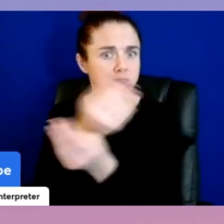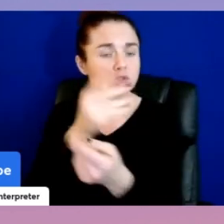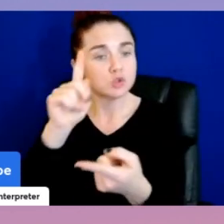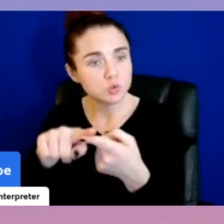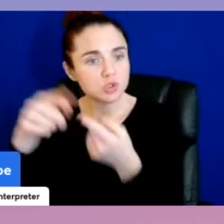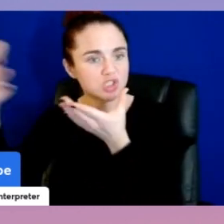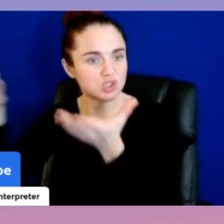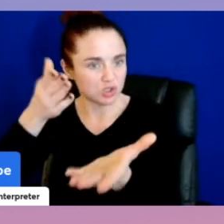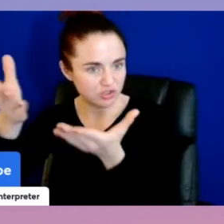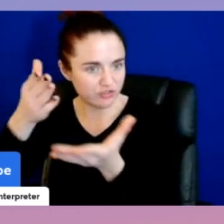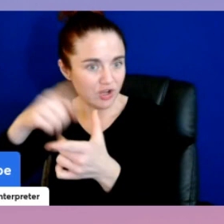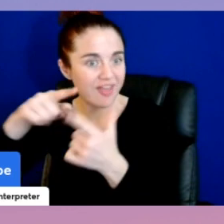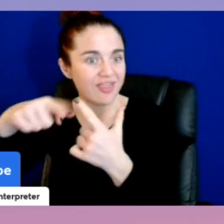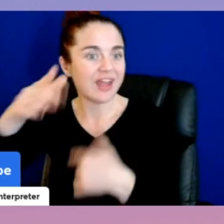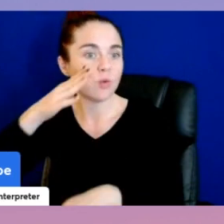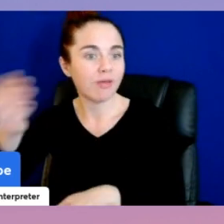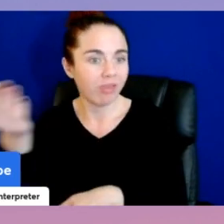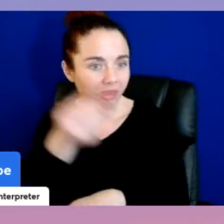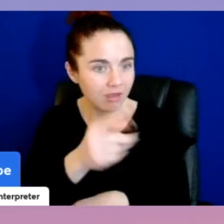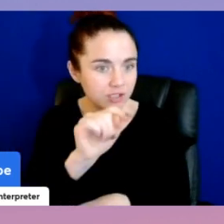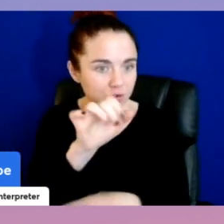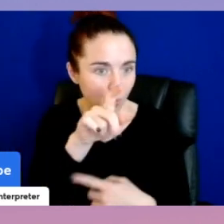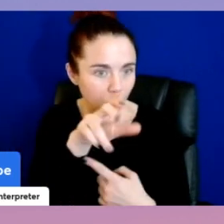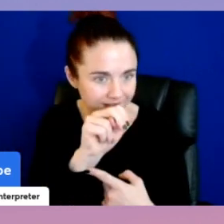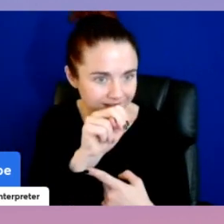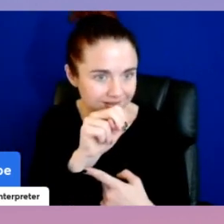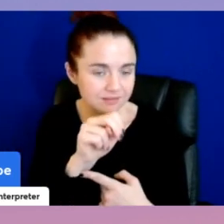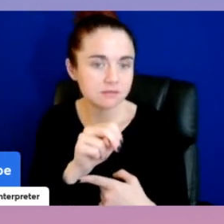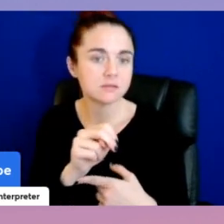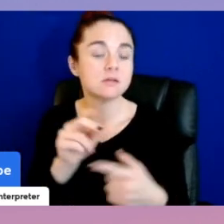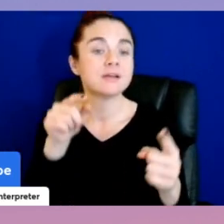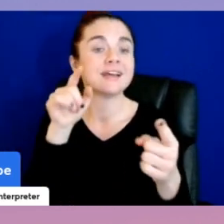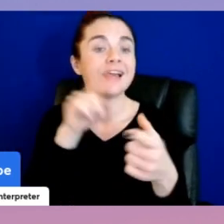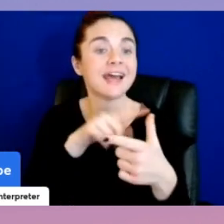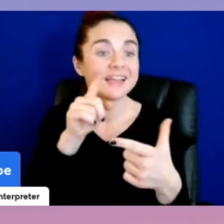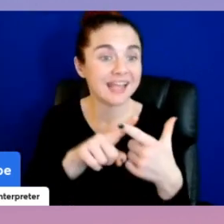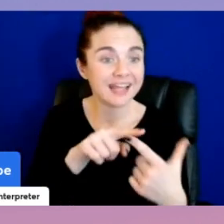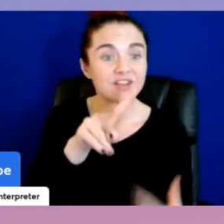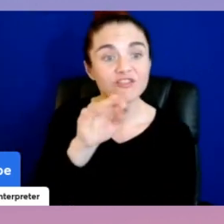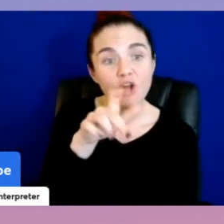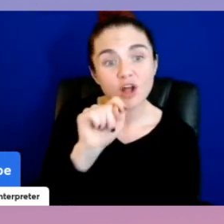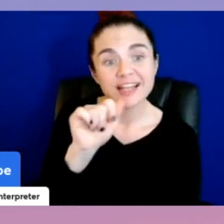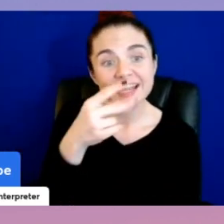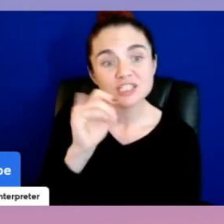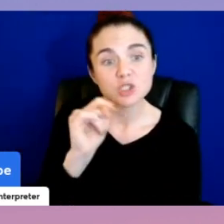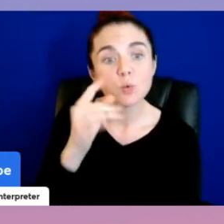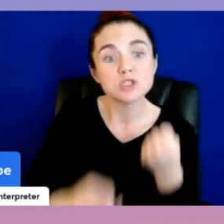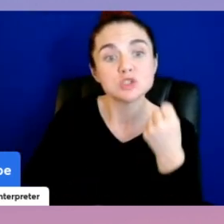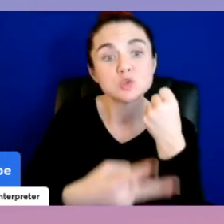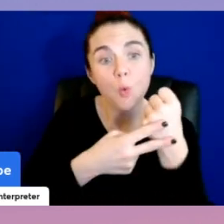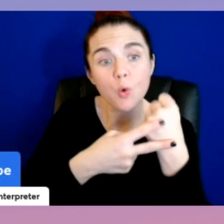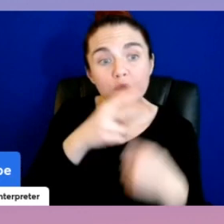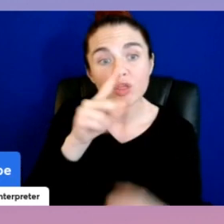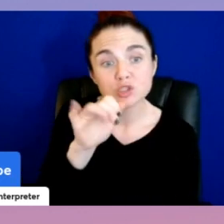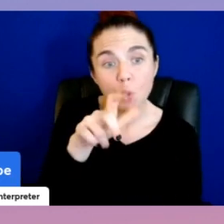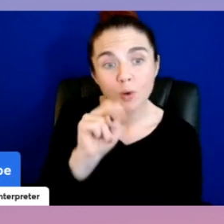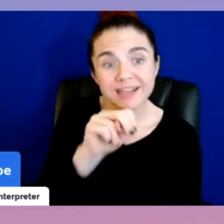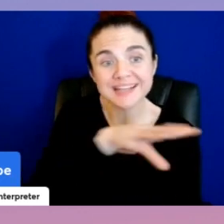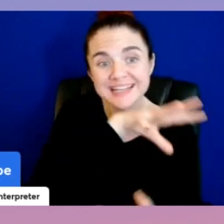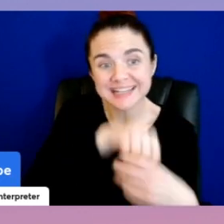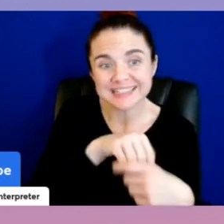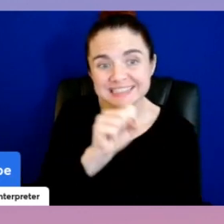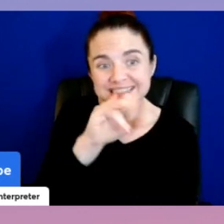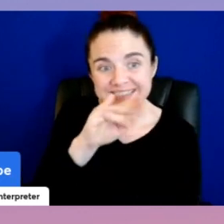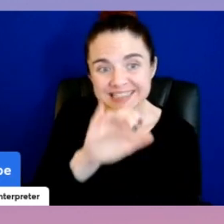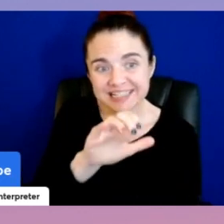server will respond back with an application token. The Vault agent will store this app token inside of a sync file